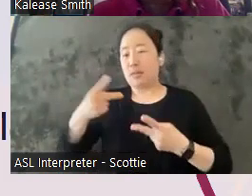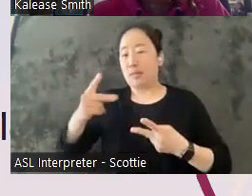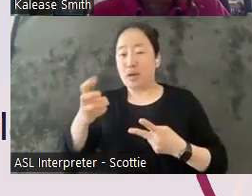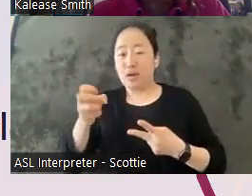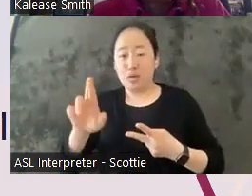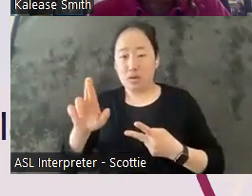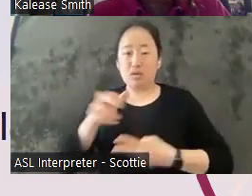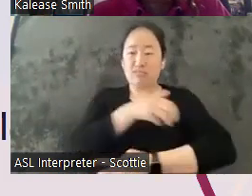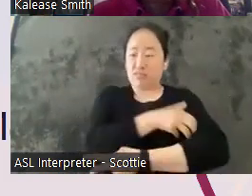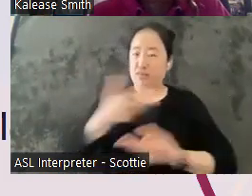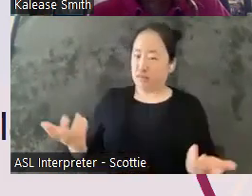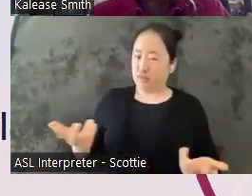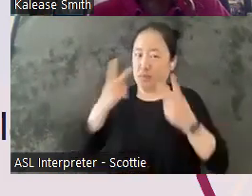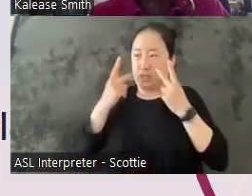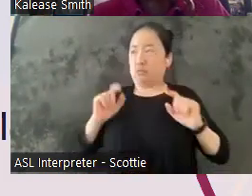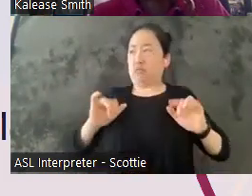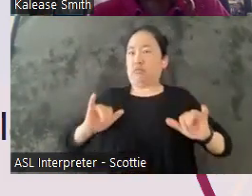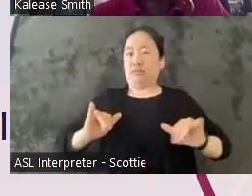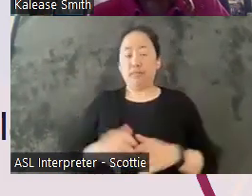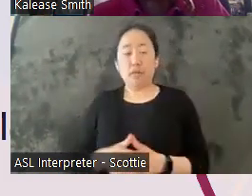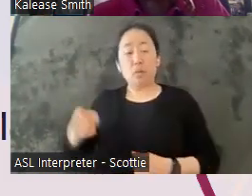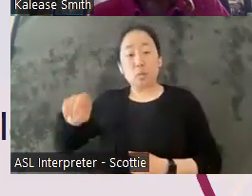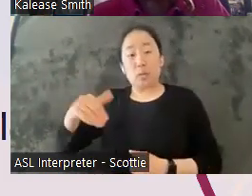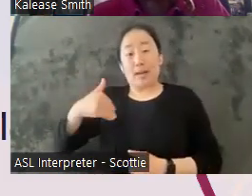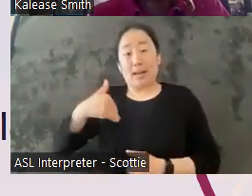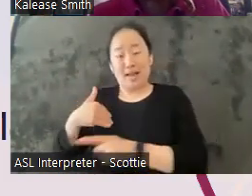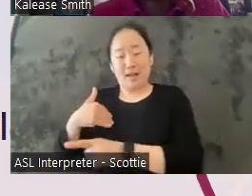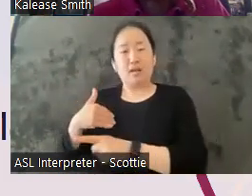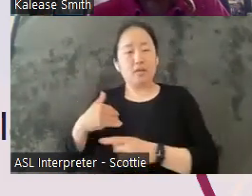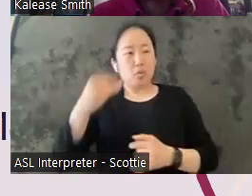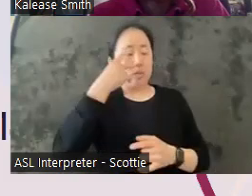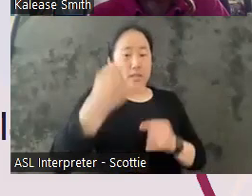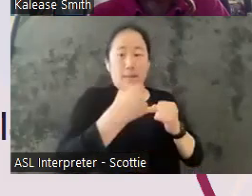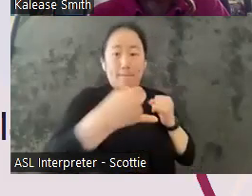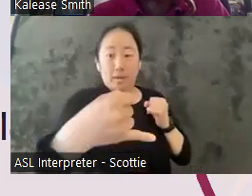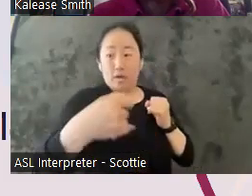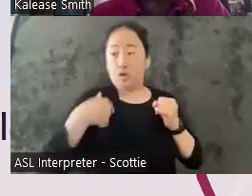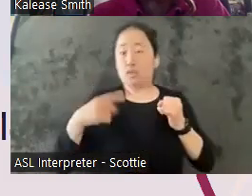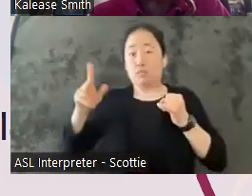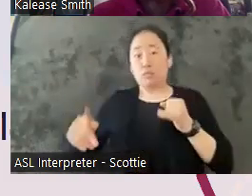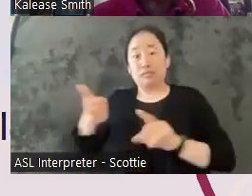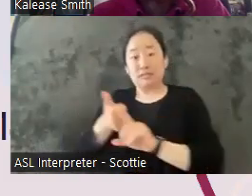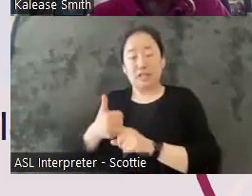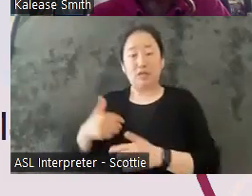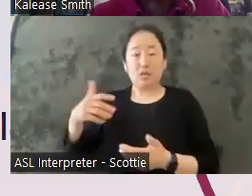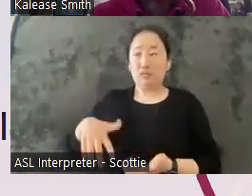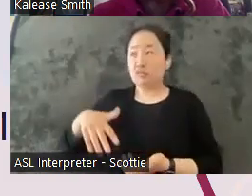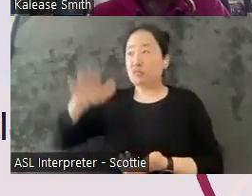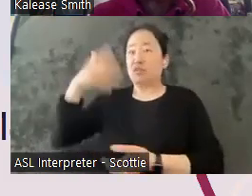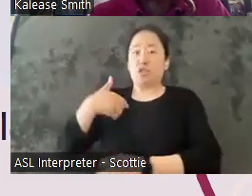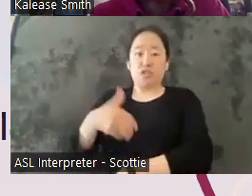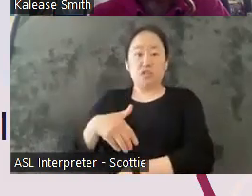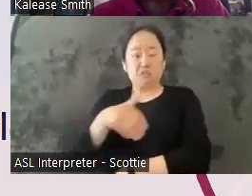actually, take down people's barriers, and the people who are not as comfortable putting those up are